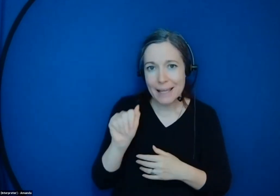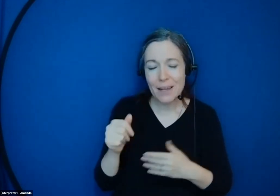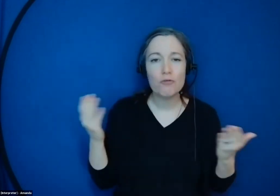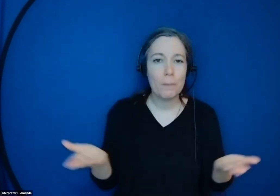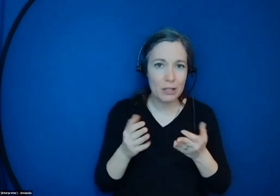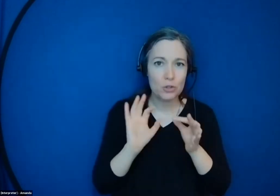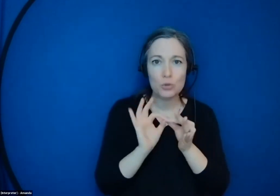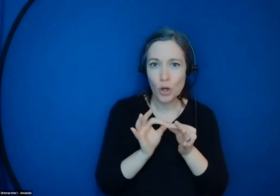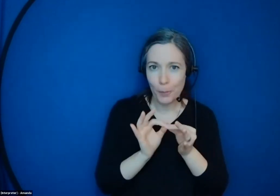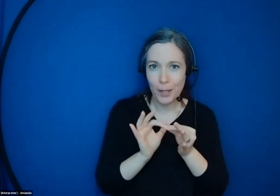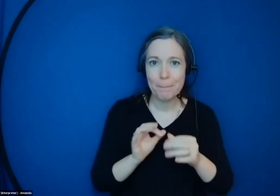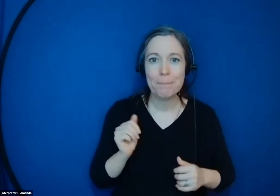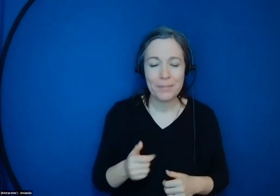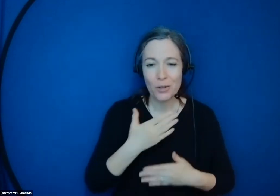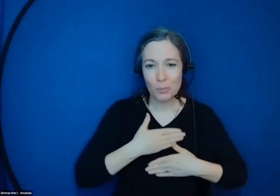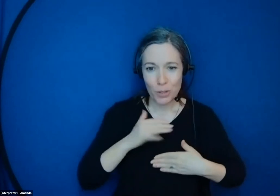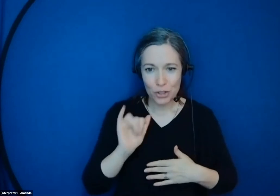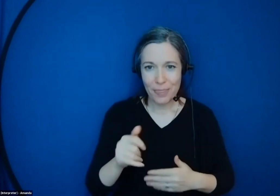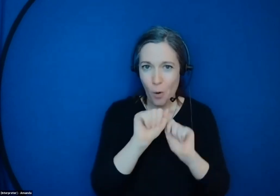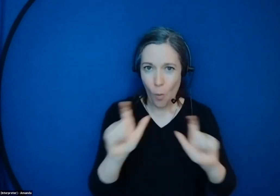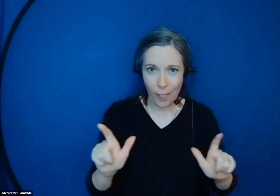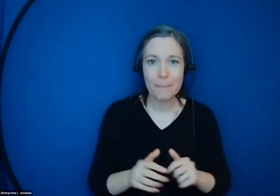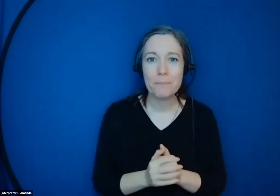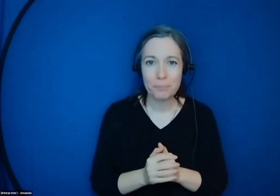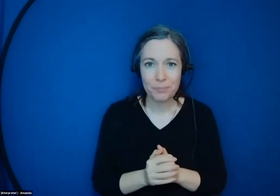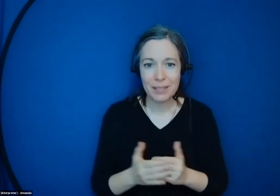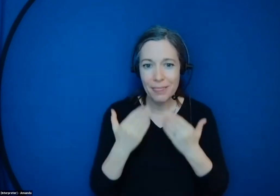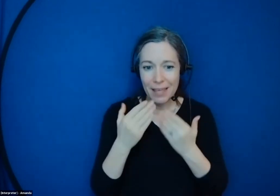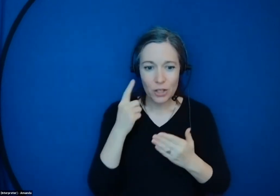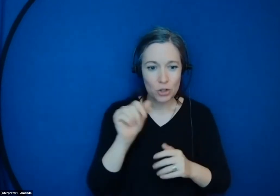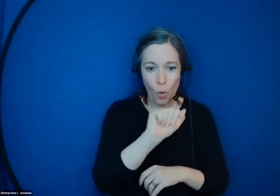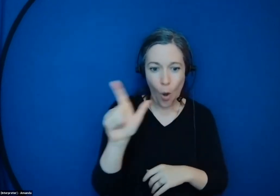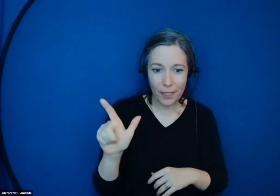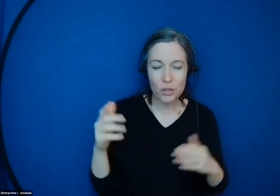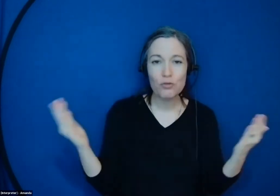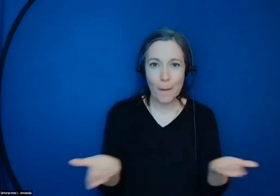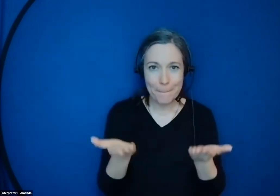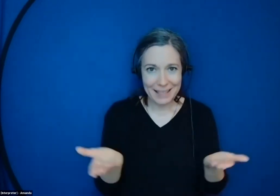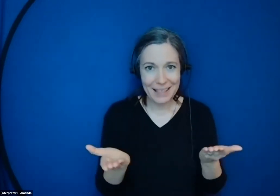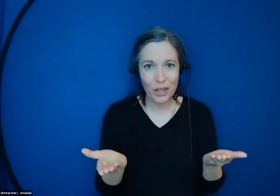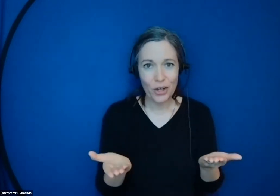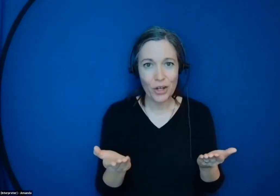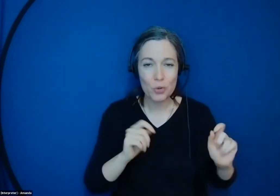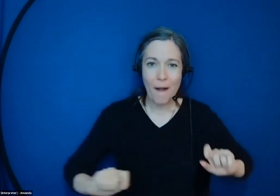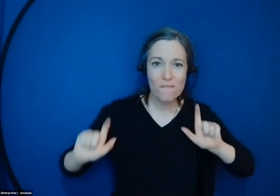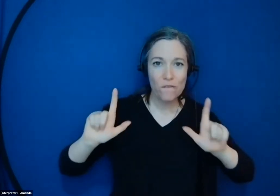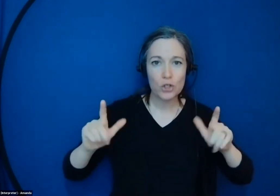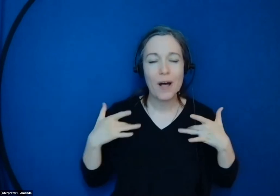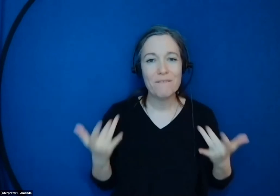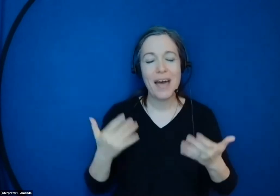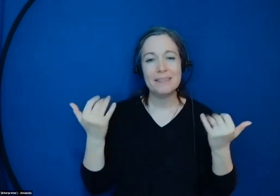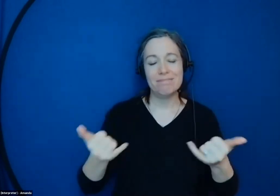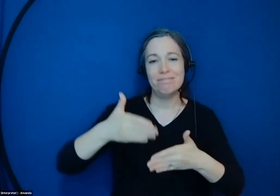to do our interpreting. We really appreciate you all being here and thank you to all of you for being here to our virtual event. This concludes